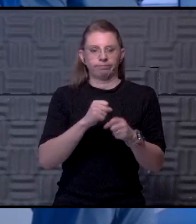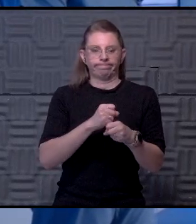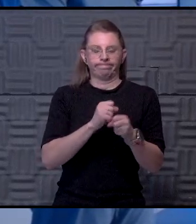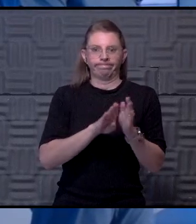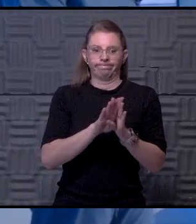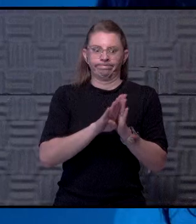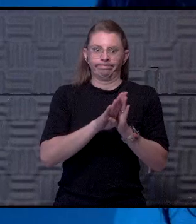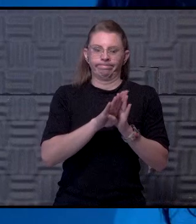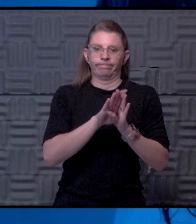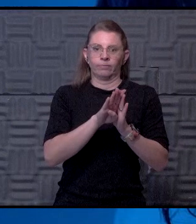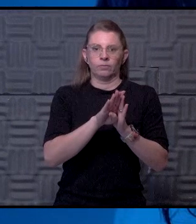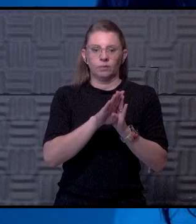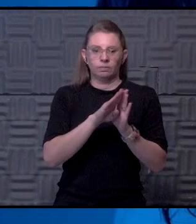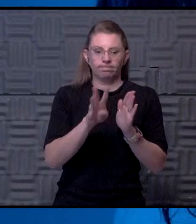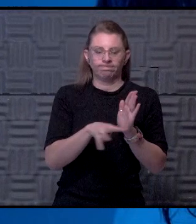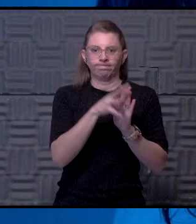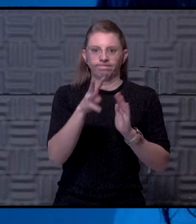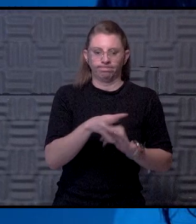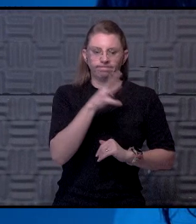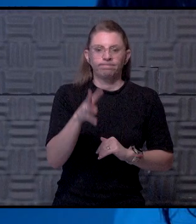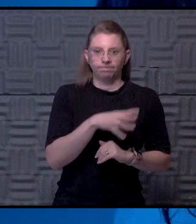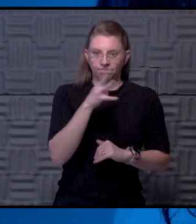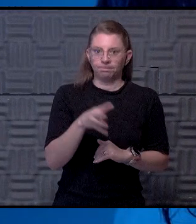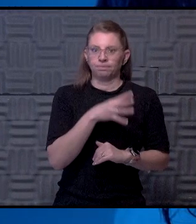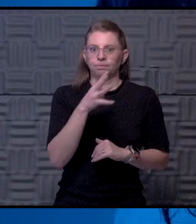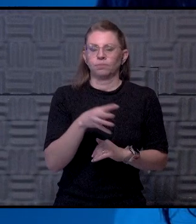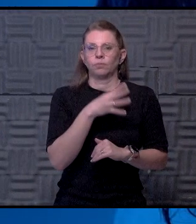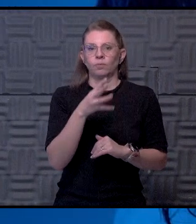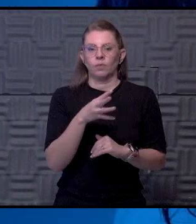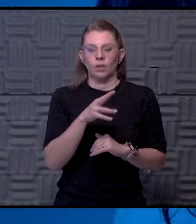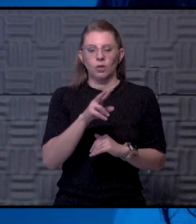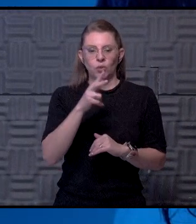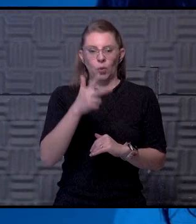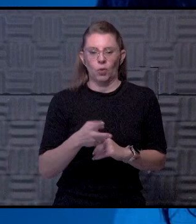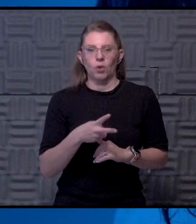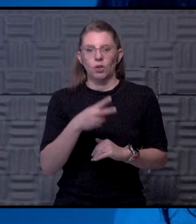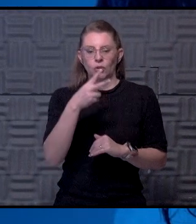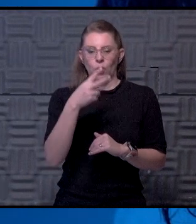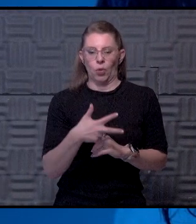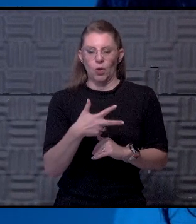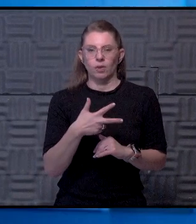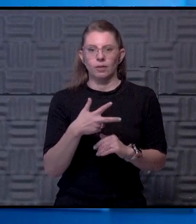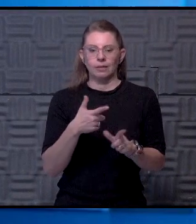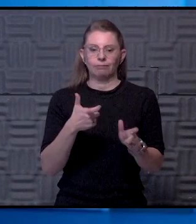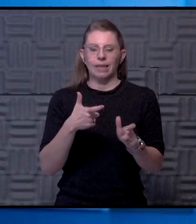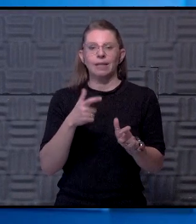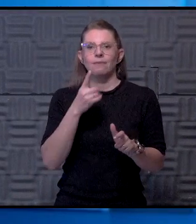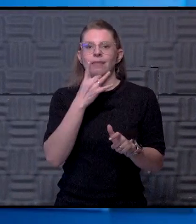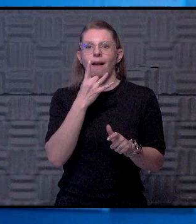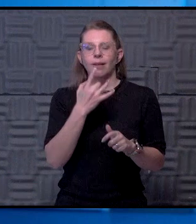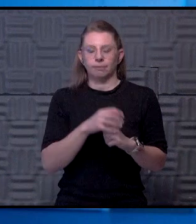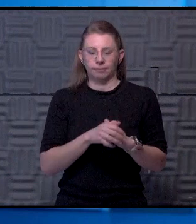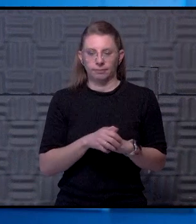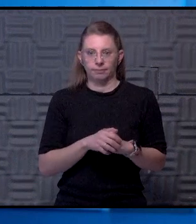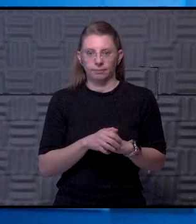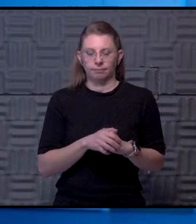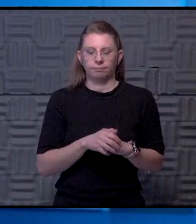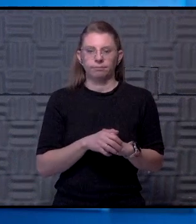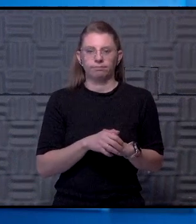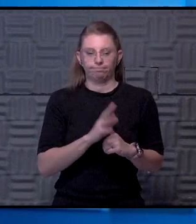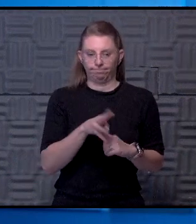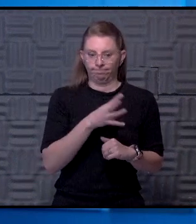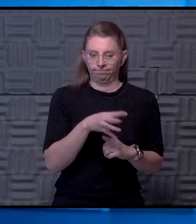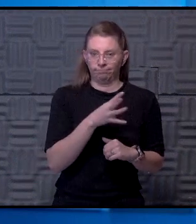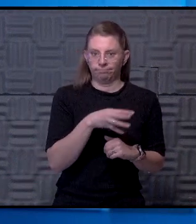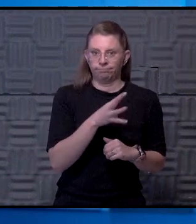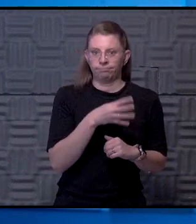accelerated in a circular fashion in the cyclotron to 2/3 the speed of light. And that happens within fractions of a second. So